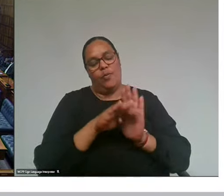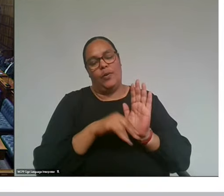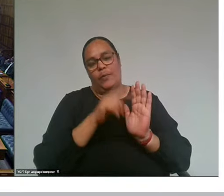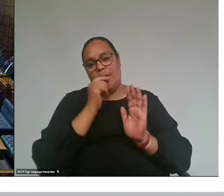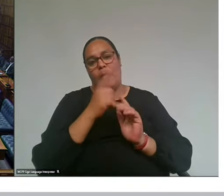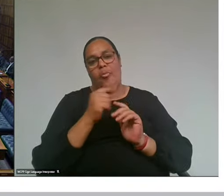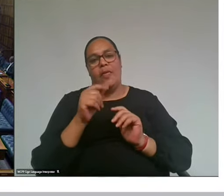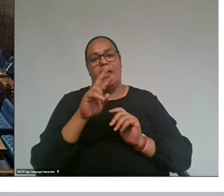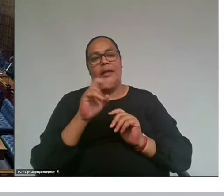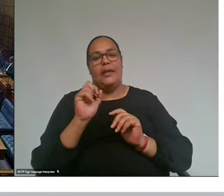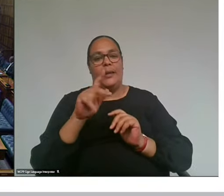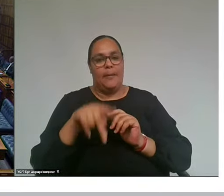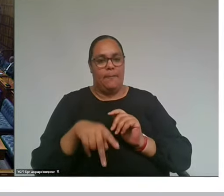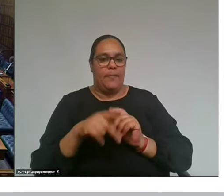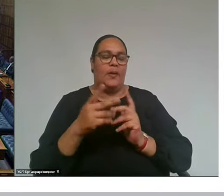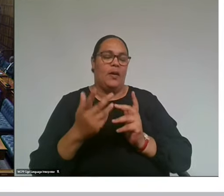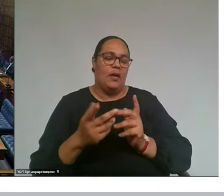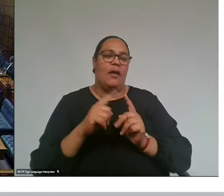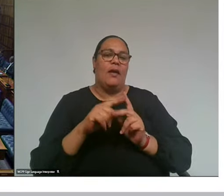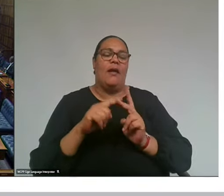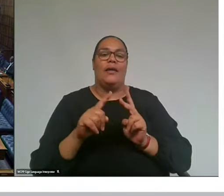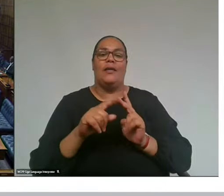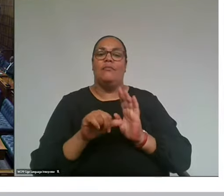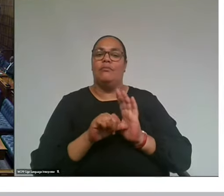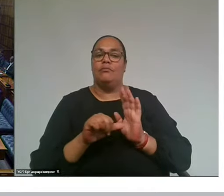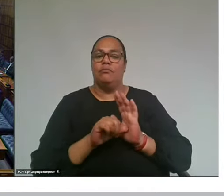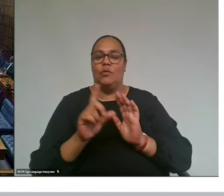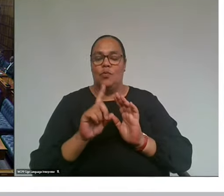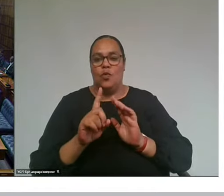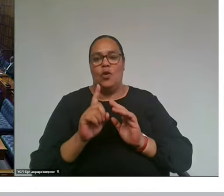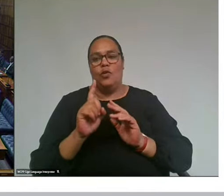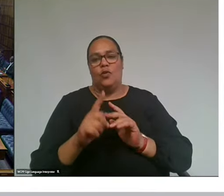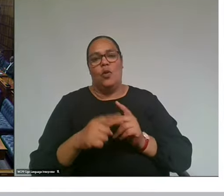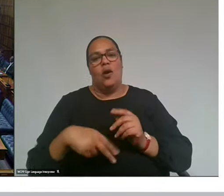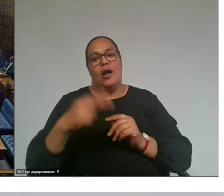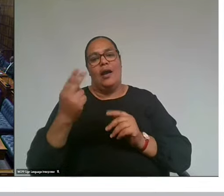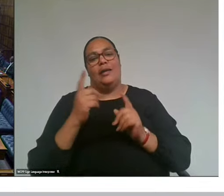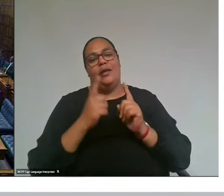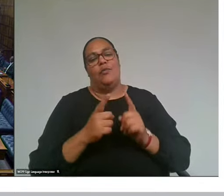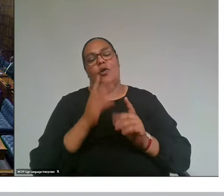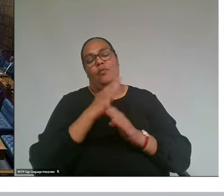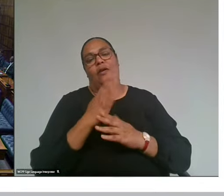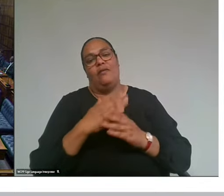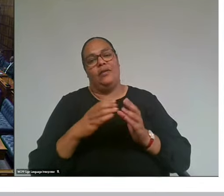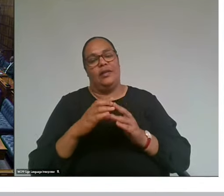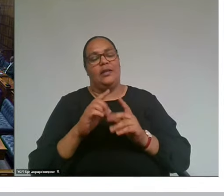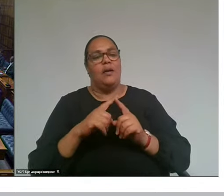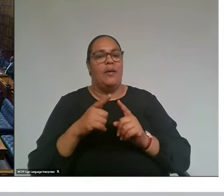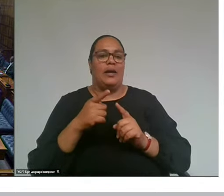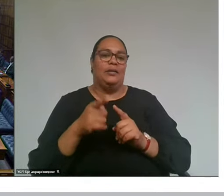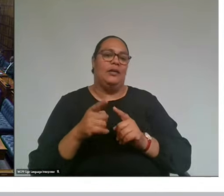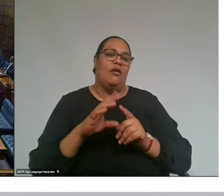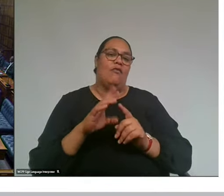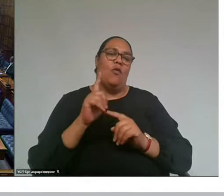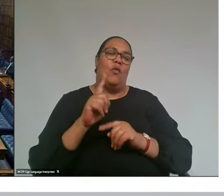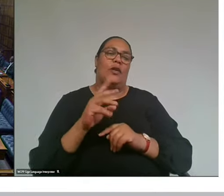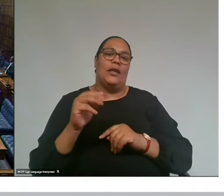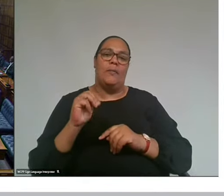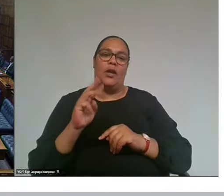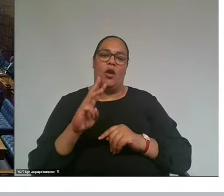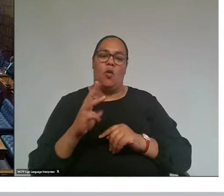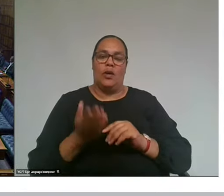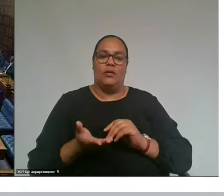reap less so and primarily on the the the high demand in private sector so with the cap of 100 megawatts being